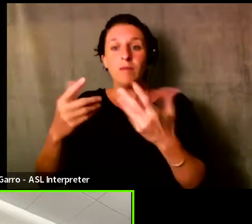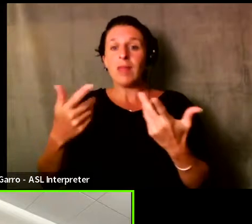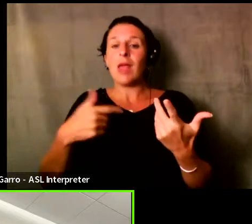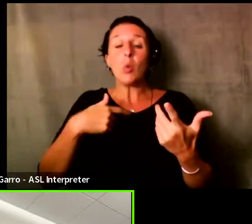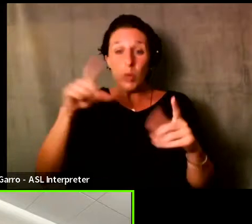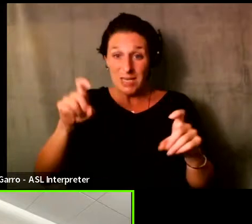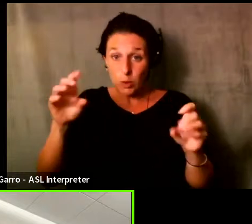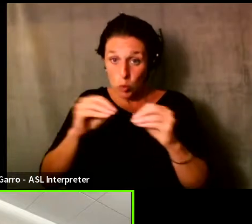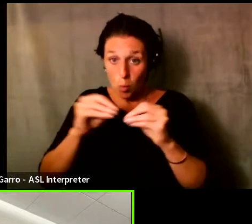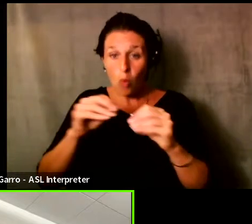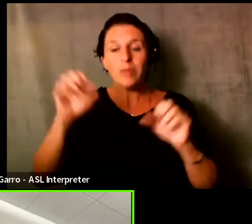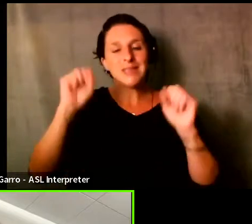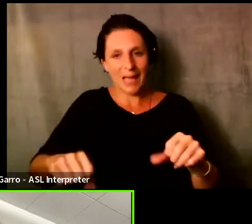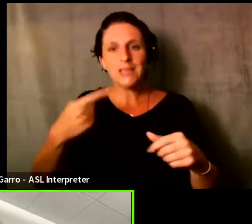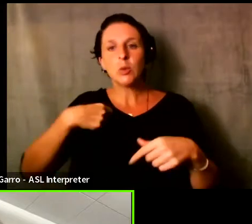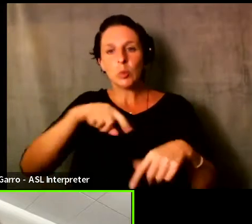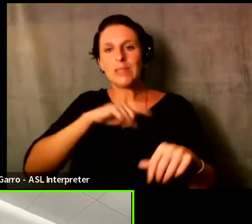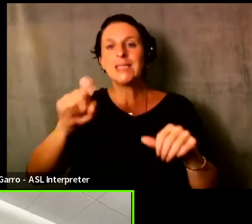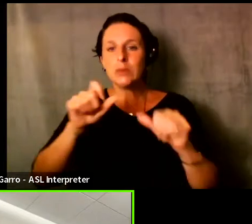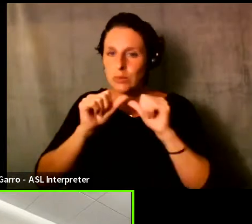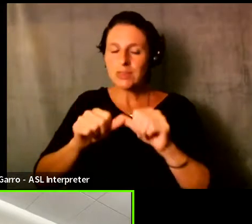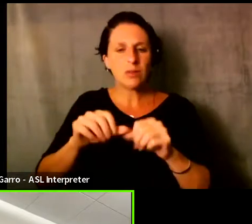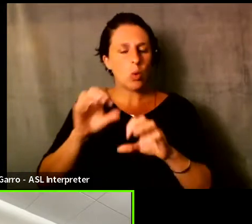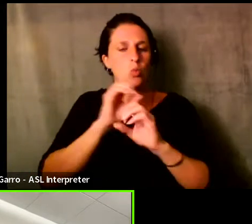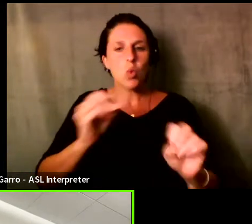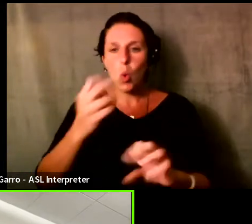doubt in my mind that we need to continue contracts like this.